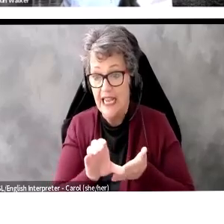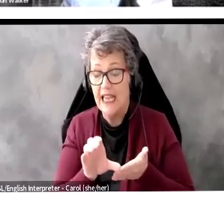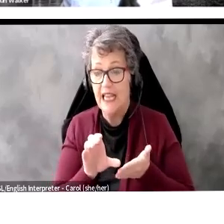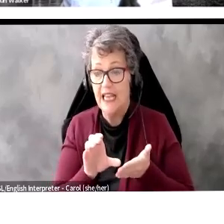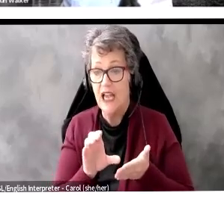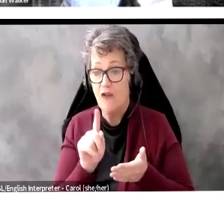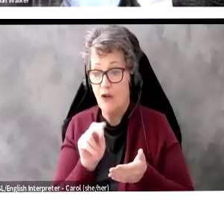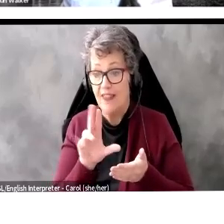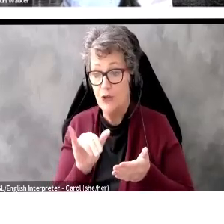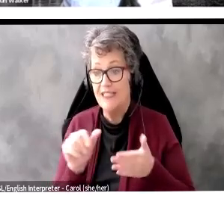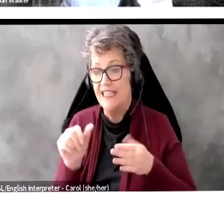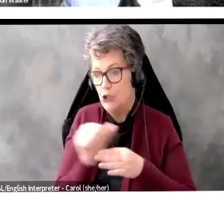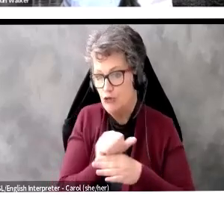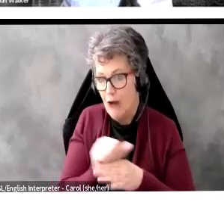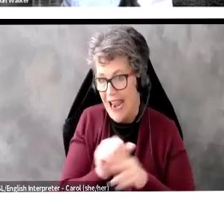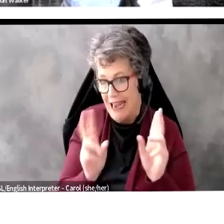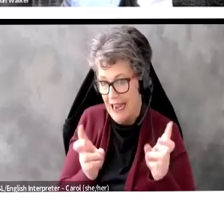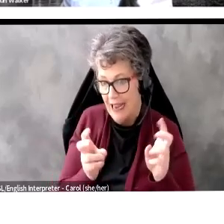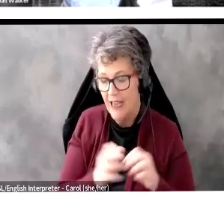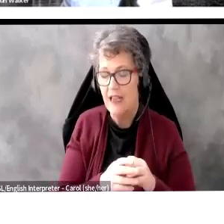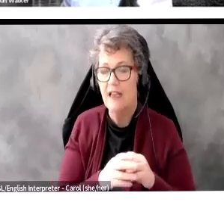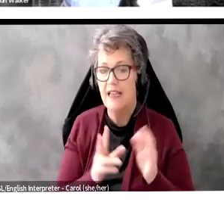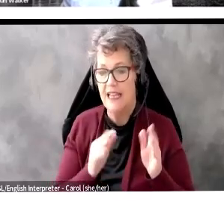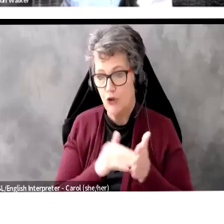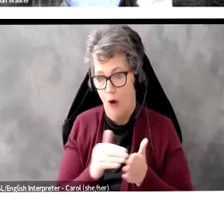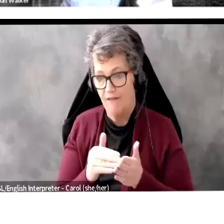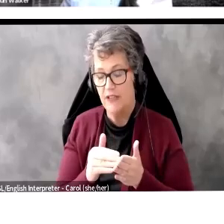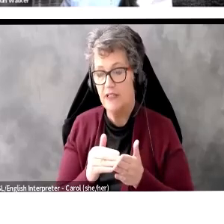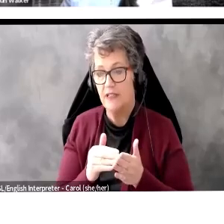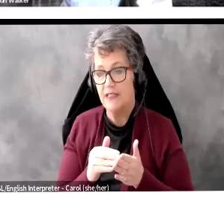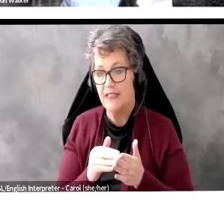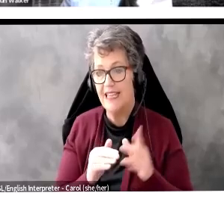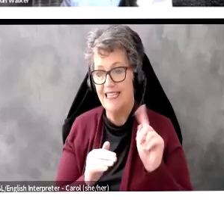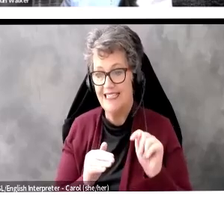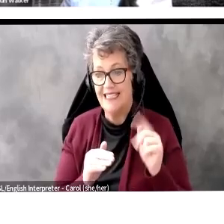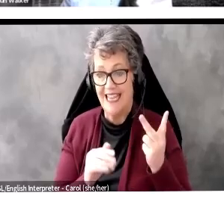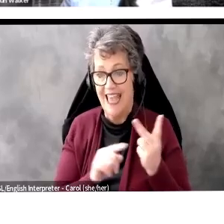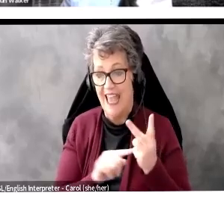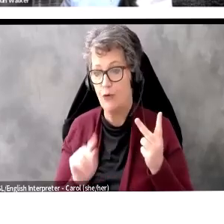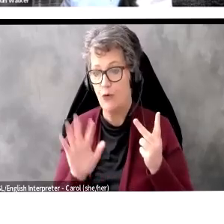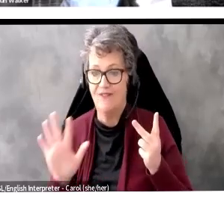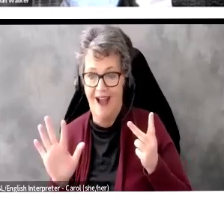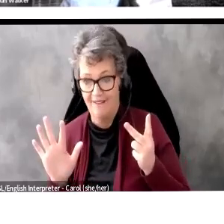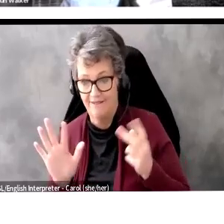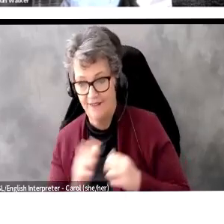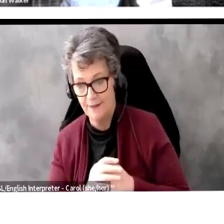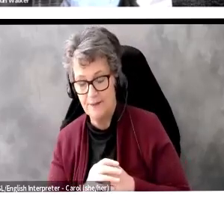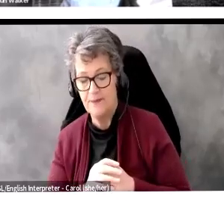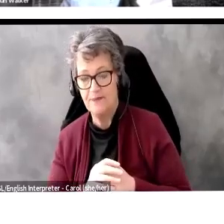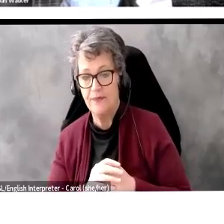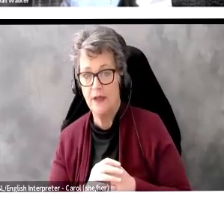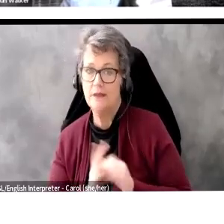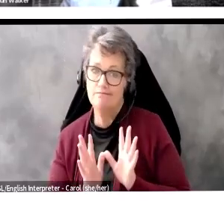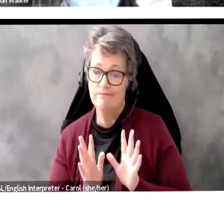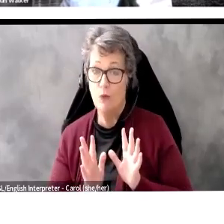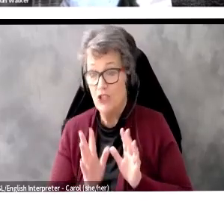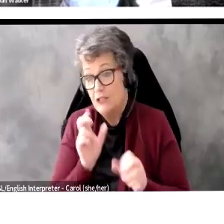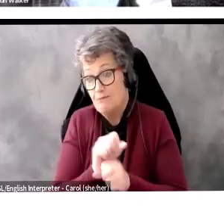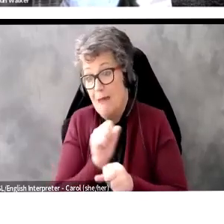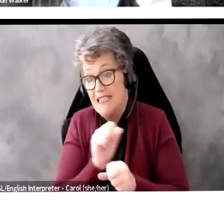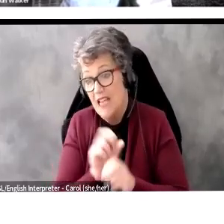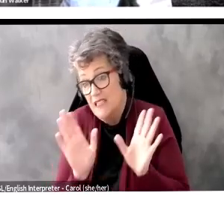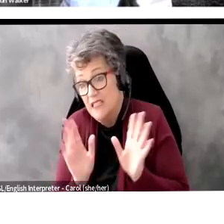literacy training is often primarily in the TK through 5 space, which absolutely makes